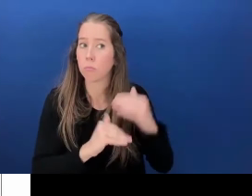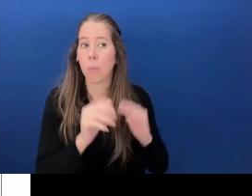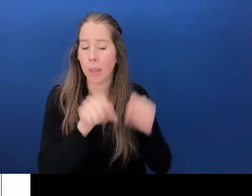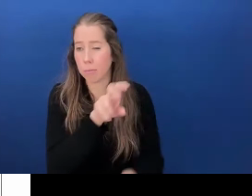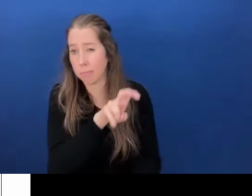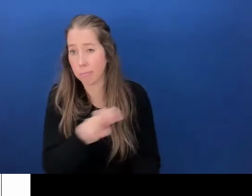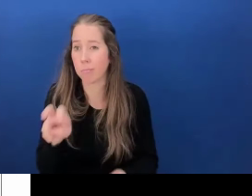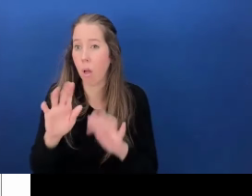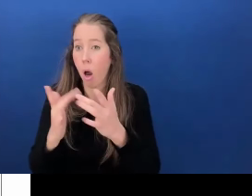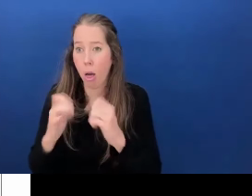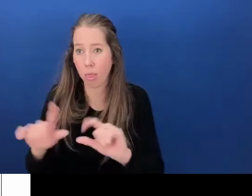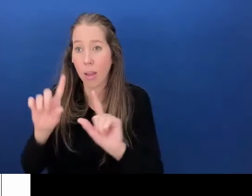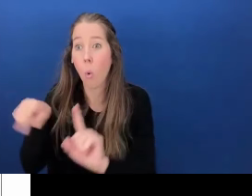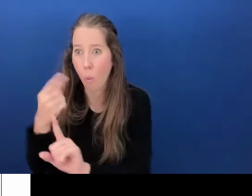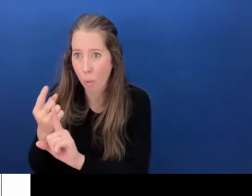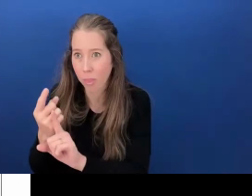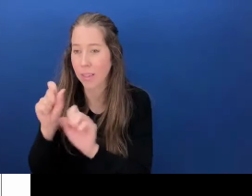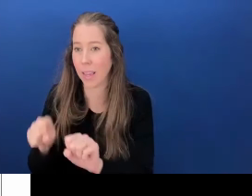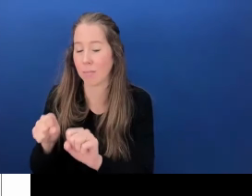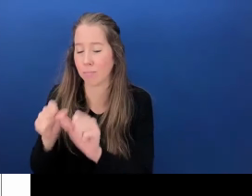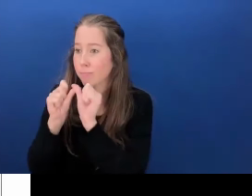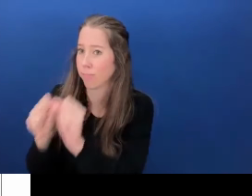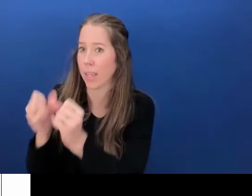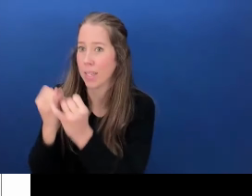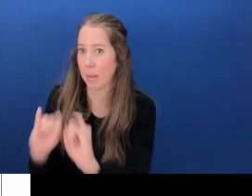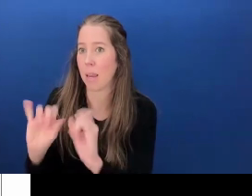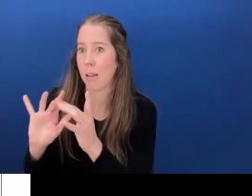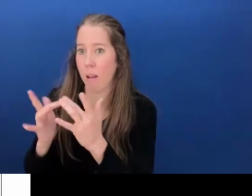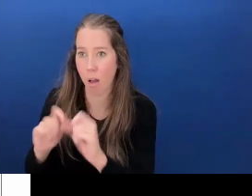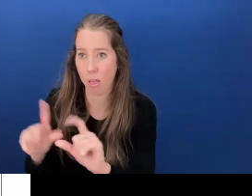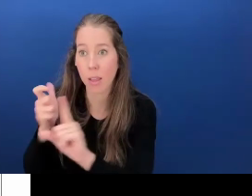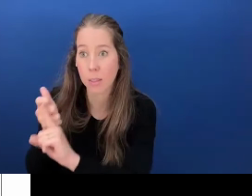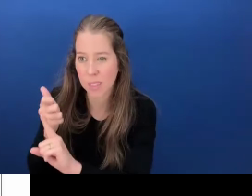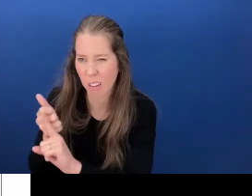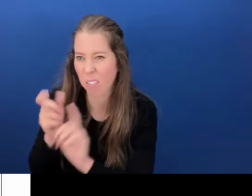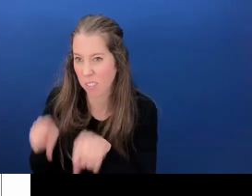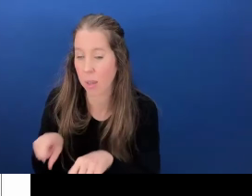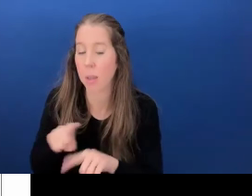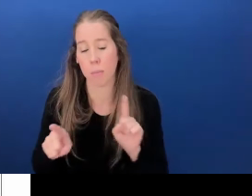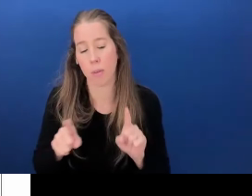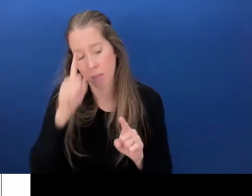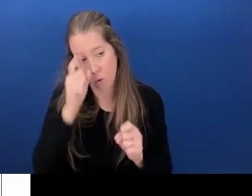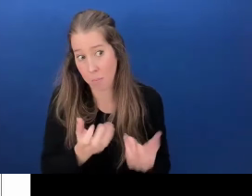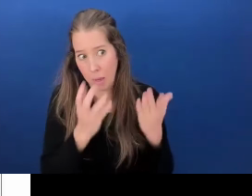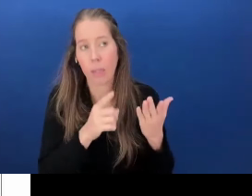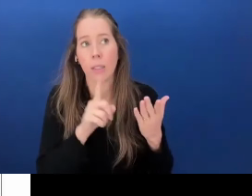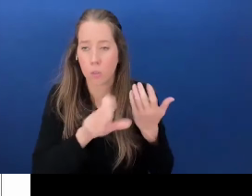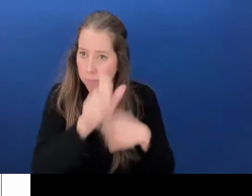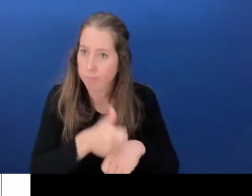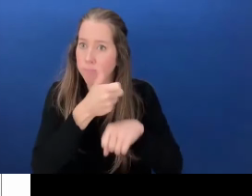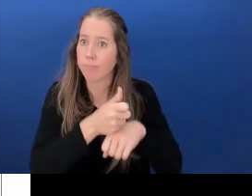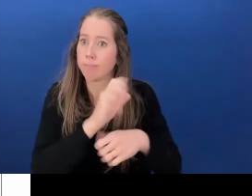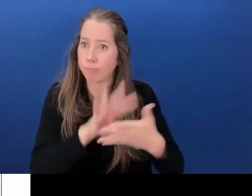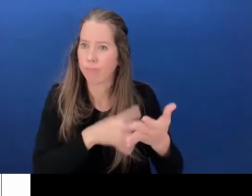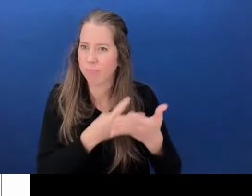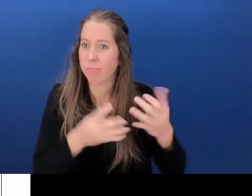to continue on in a more independent way. But a lot of it is just building up that routine for them and getting them used to